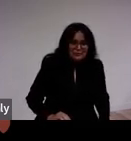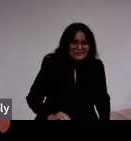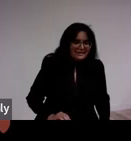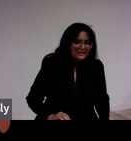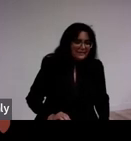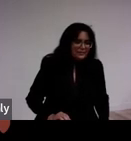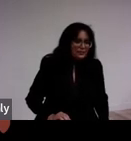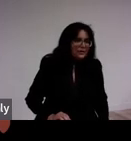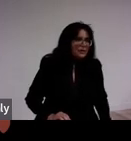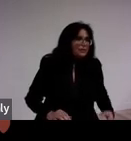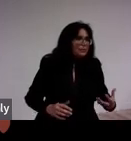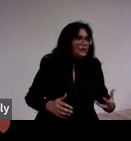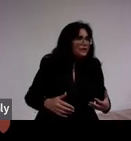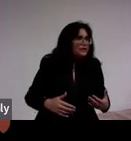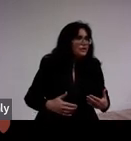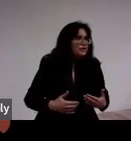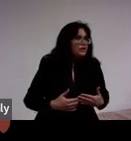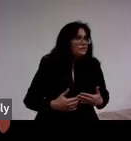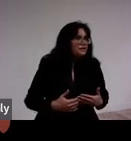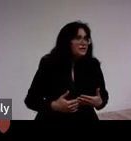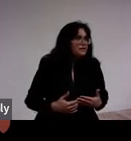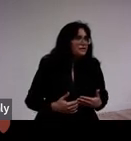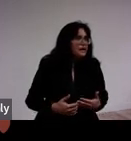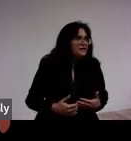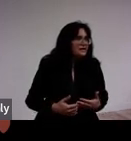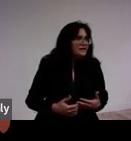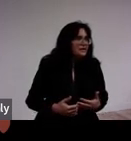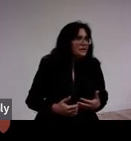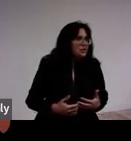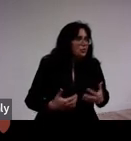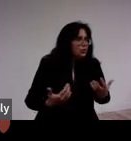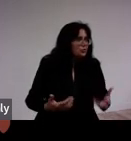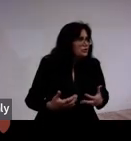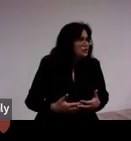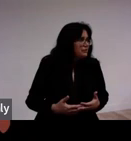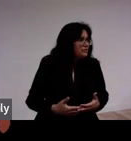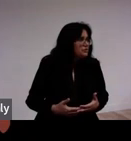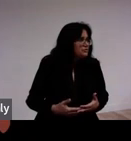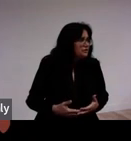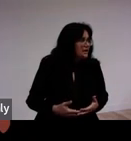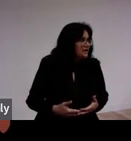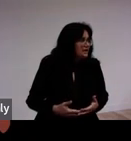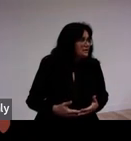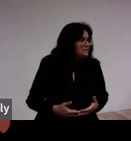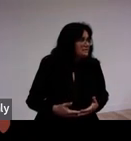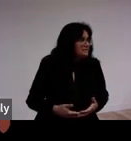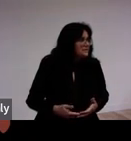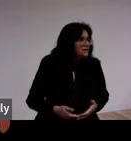I wouldn't normally be sitting. But, you know, I think that what I want to share with you